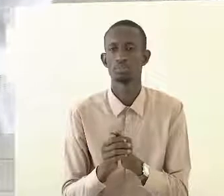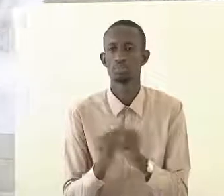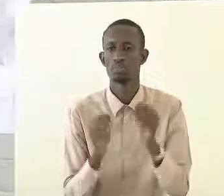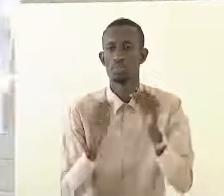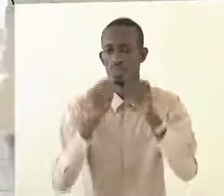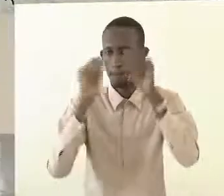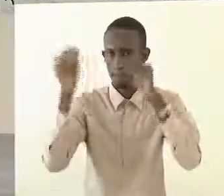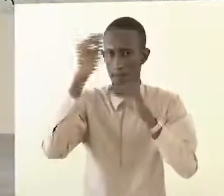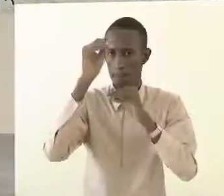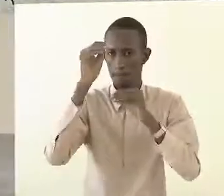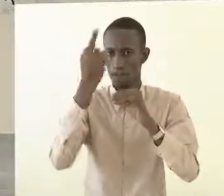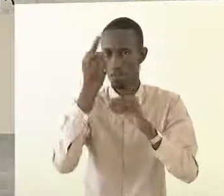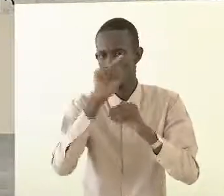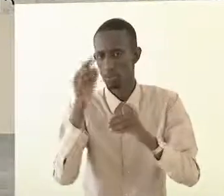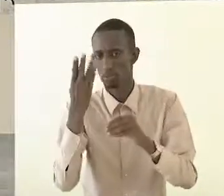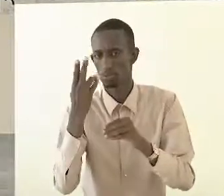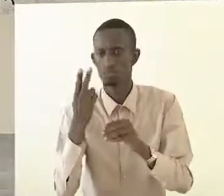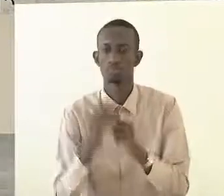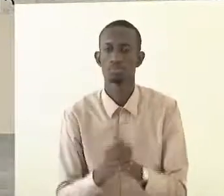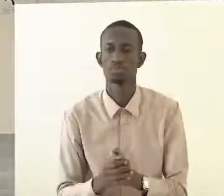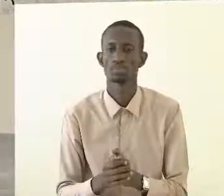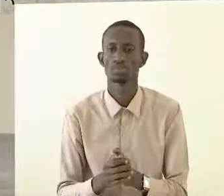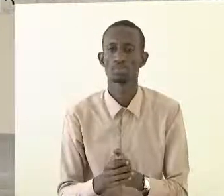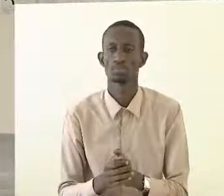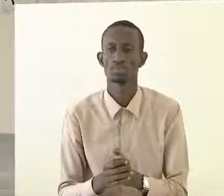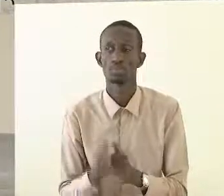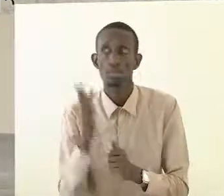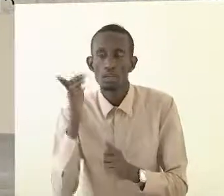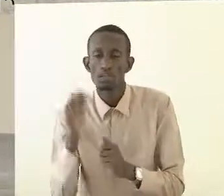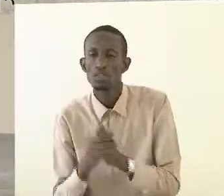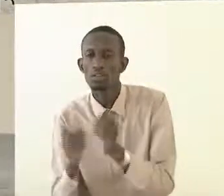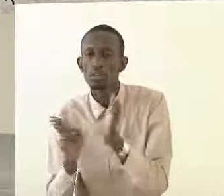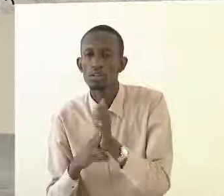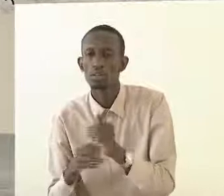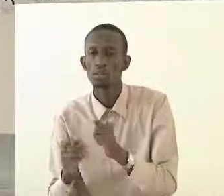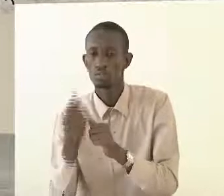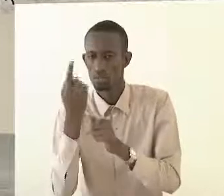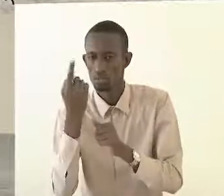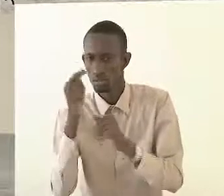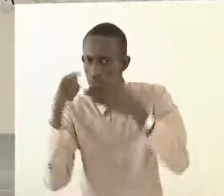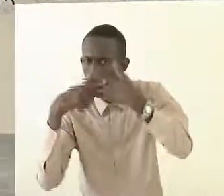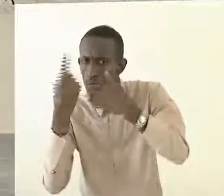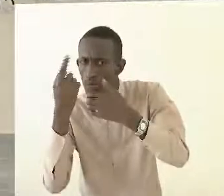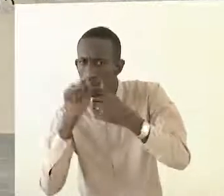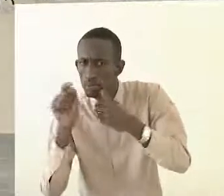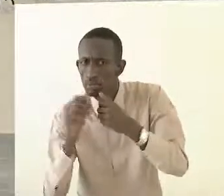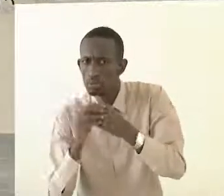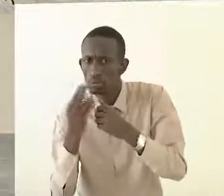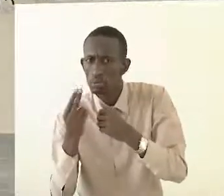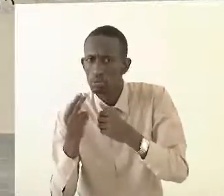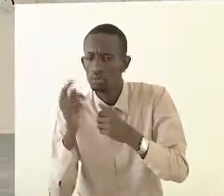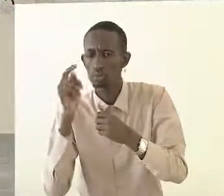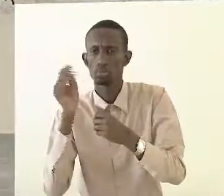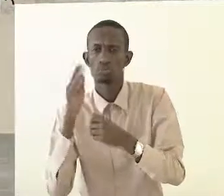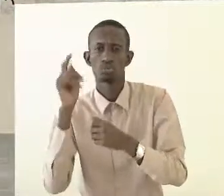change. So this will be equal to nega half t power nega half